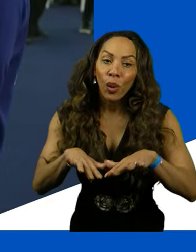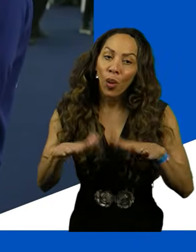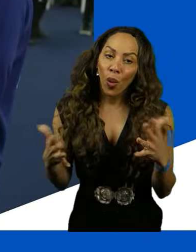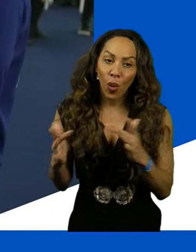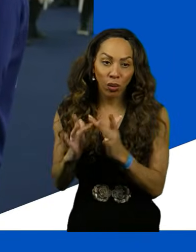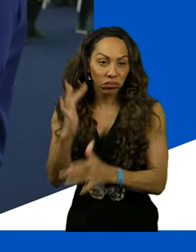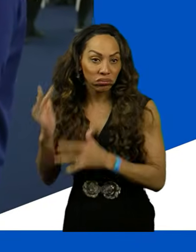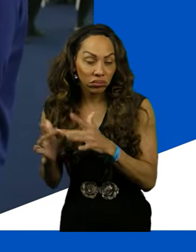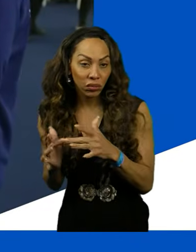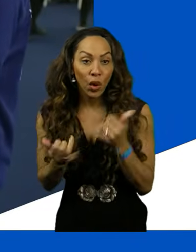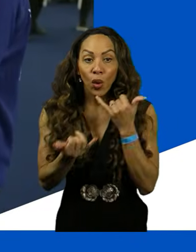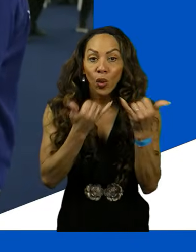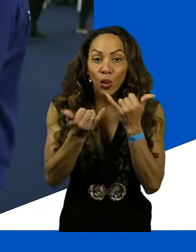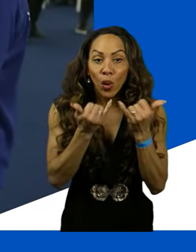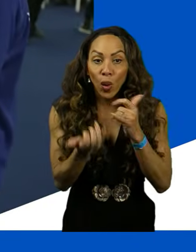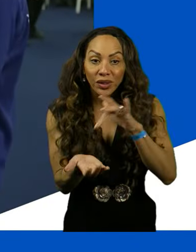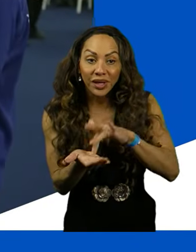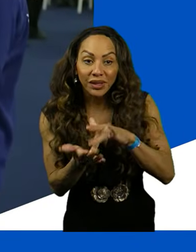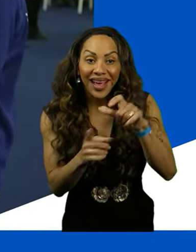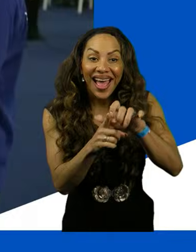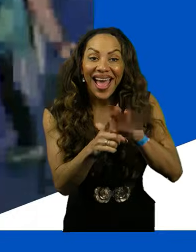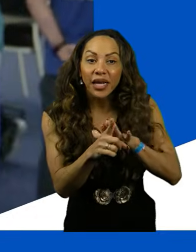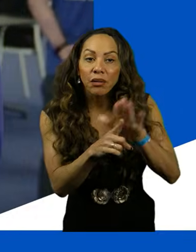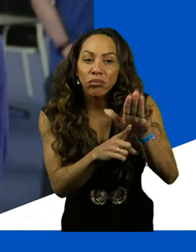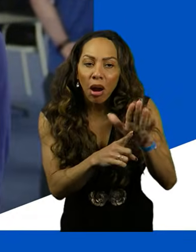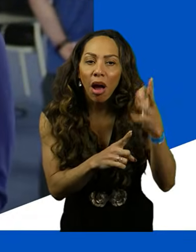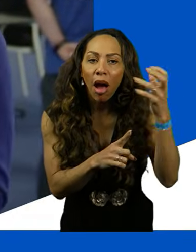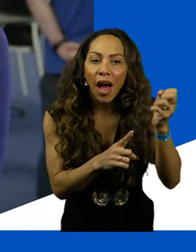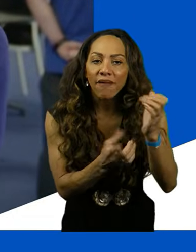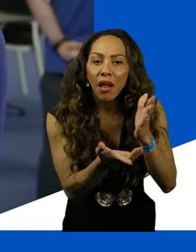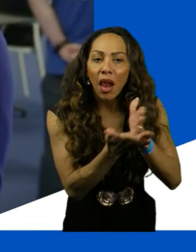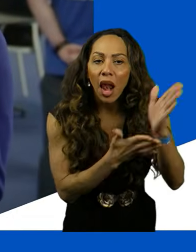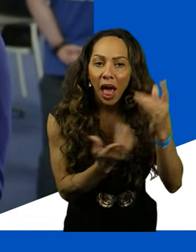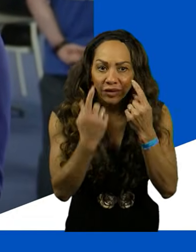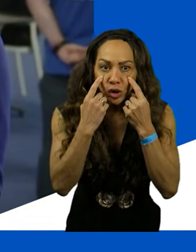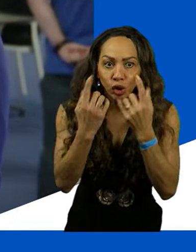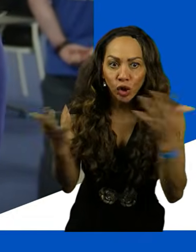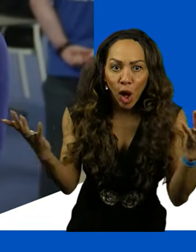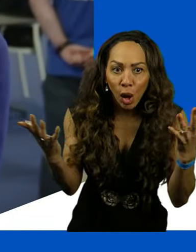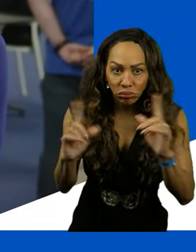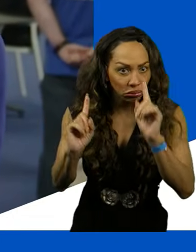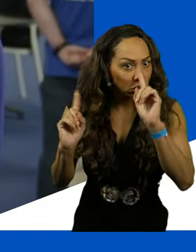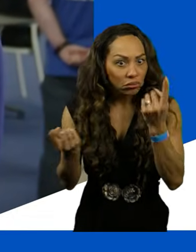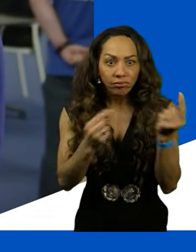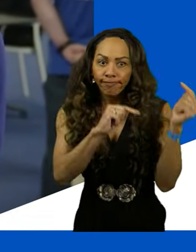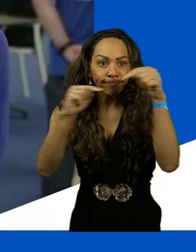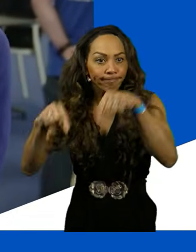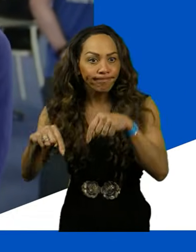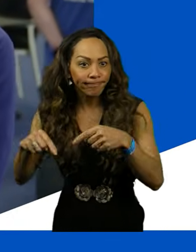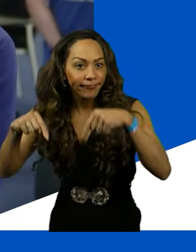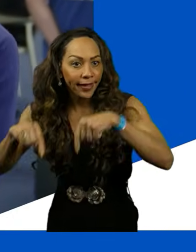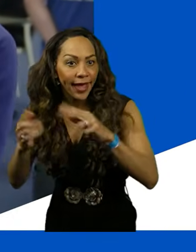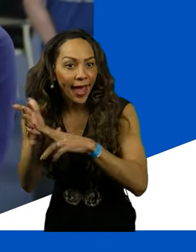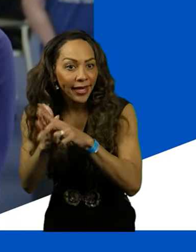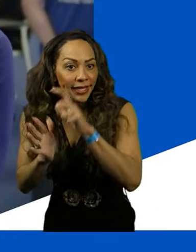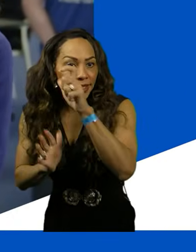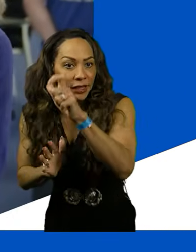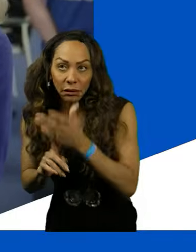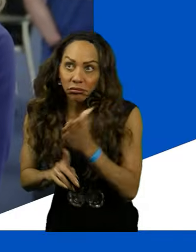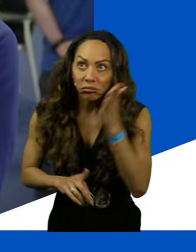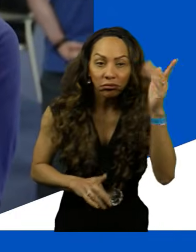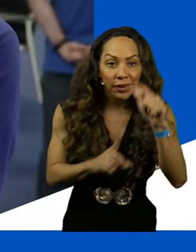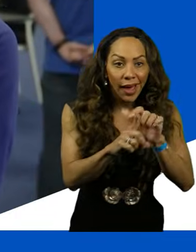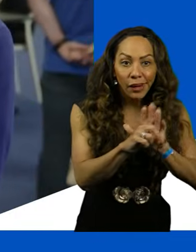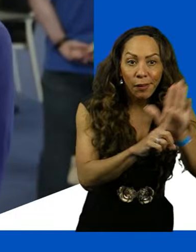There's also Edinburgh as well, one of our live shows. So if you haven't been able to attend this one, possibly look at that. If you're unsure, like I said,